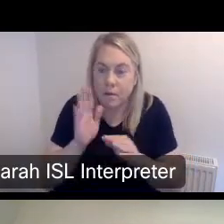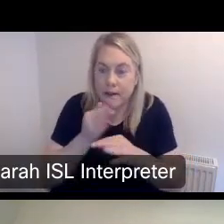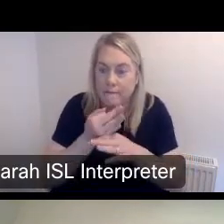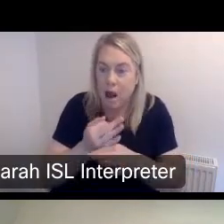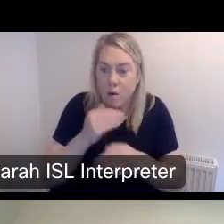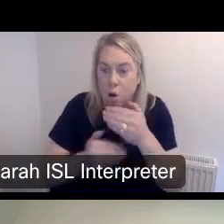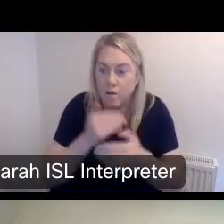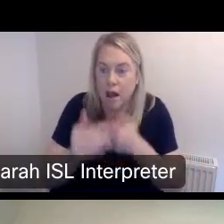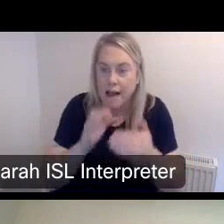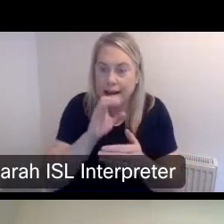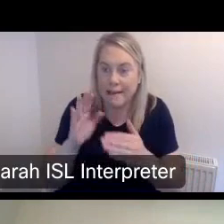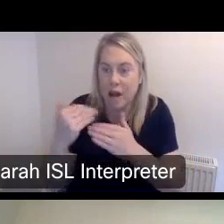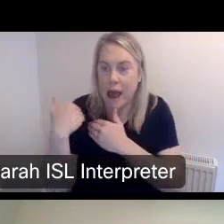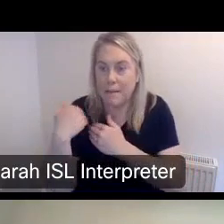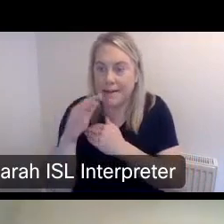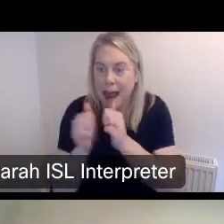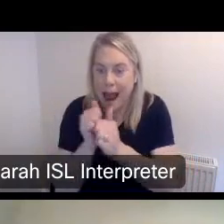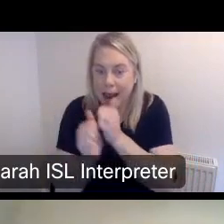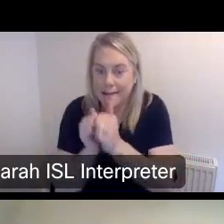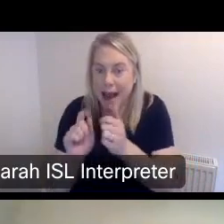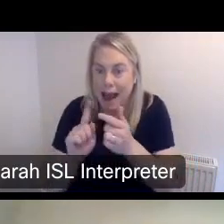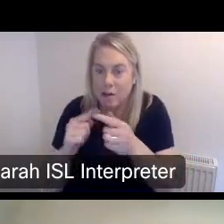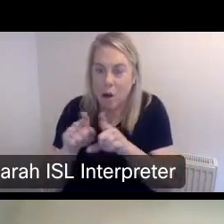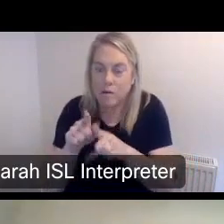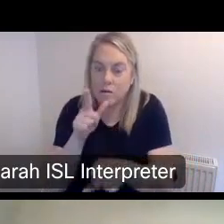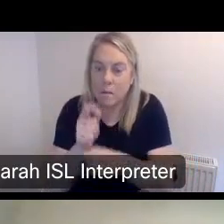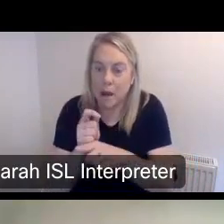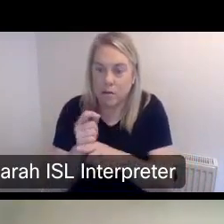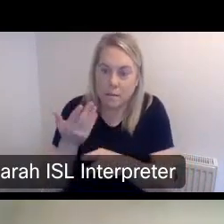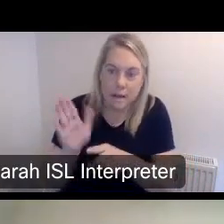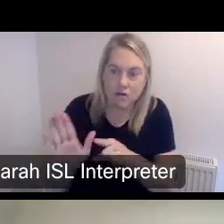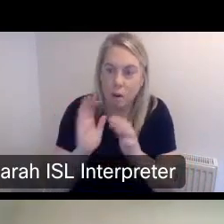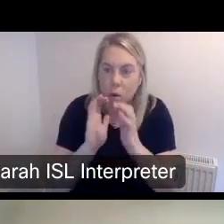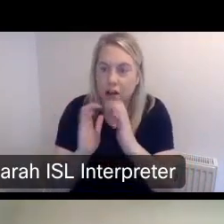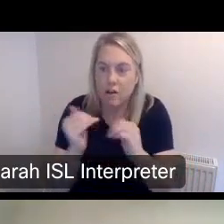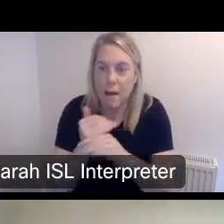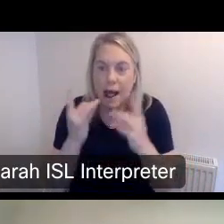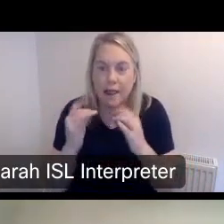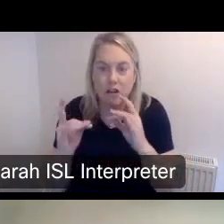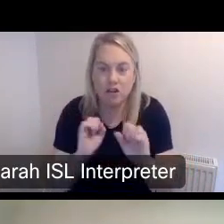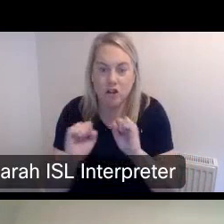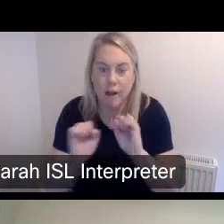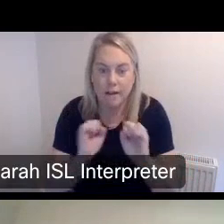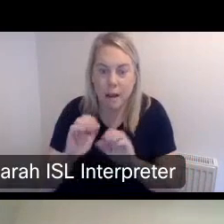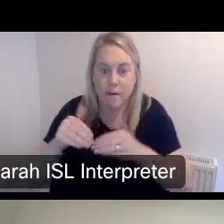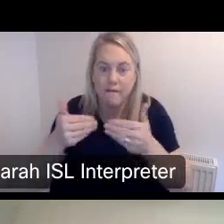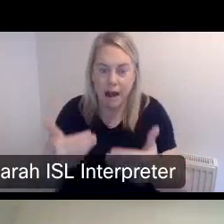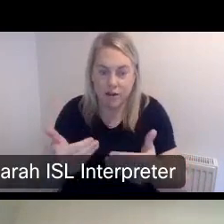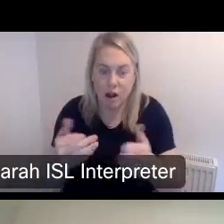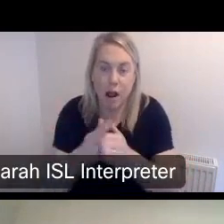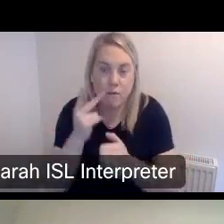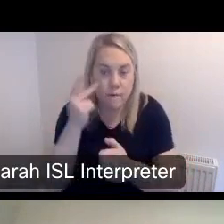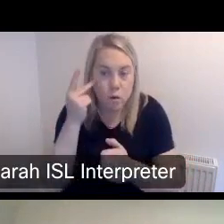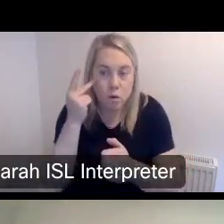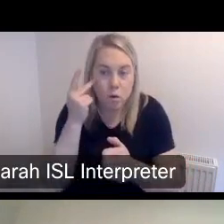Civil Liability Amendment Act. And it introduces the mandatory communication by health service providers of reviews carried out in relation to